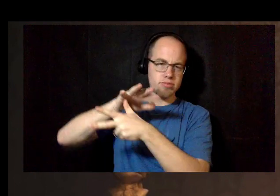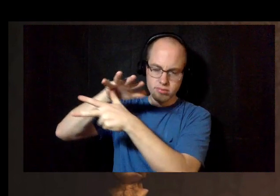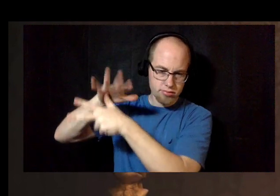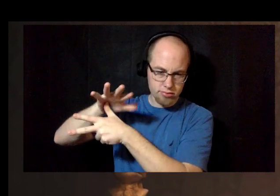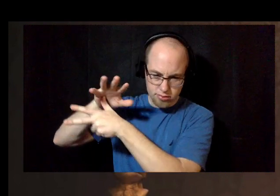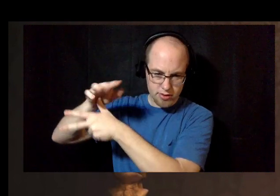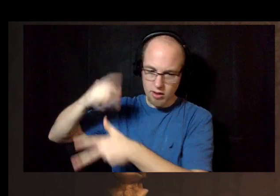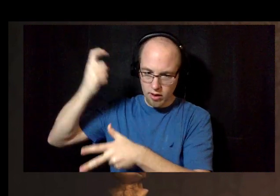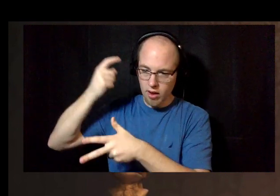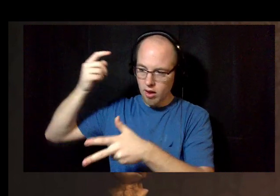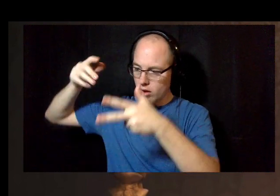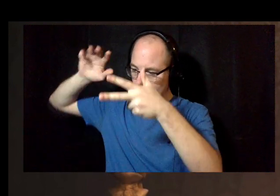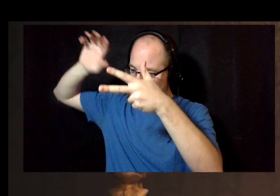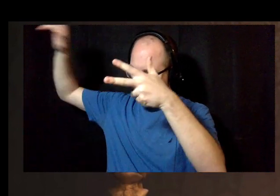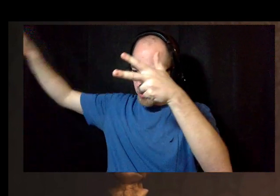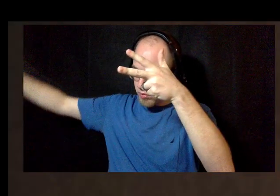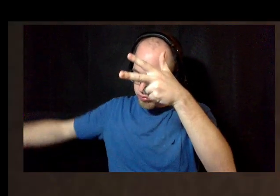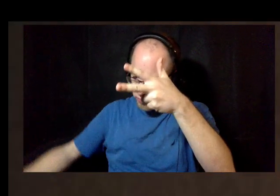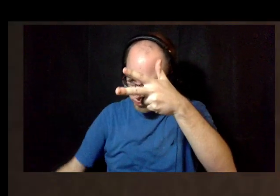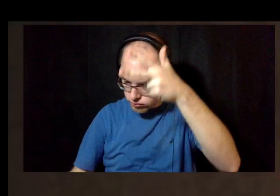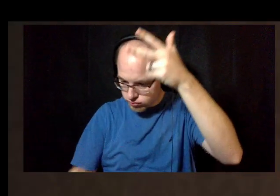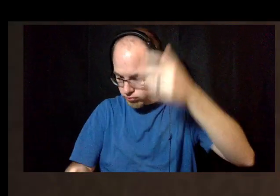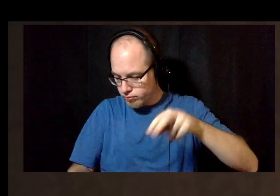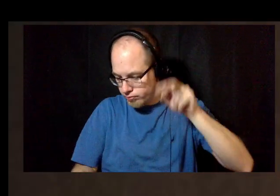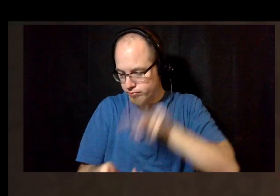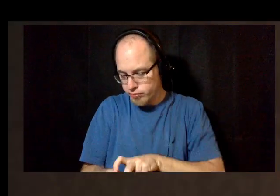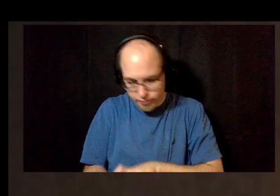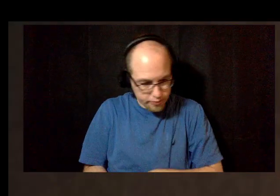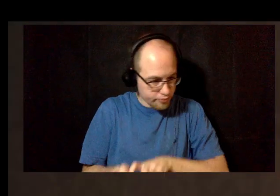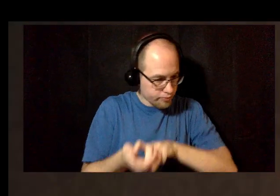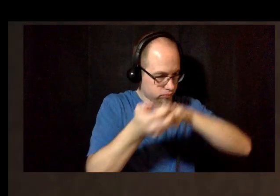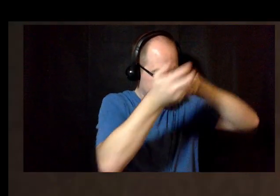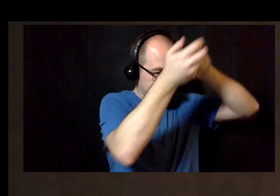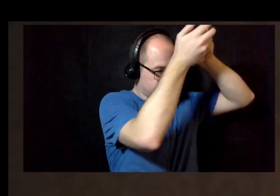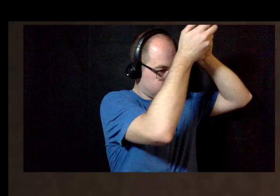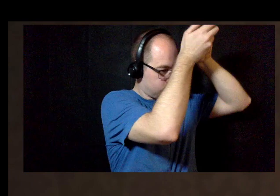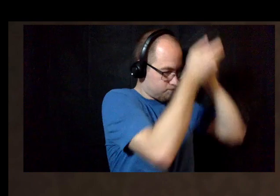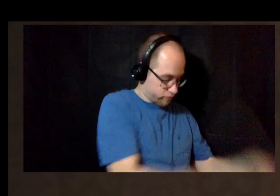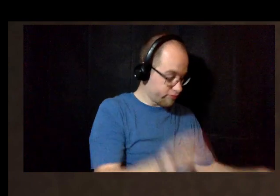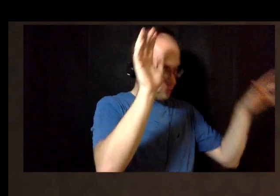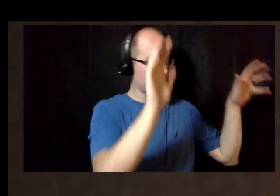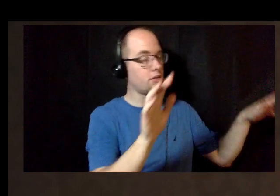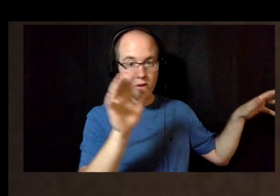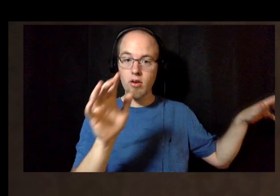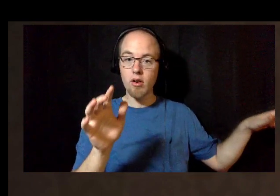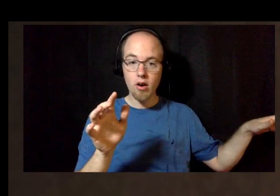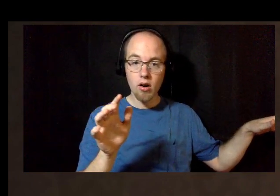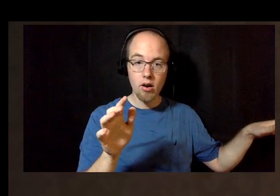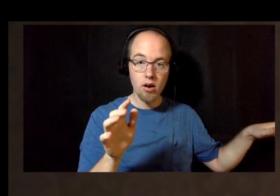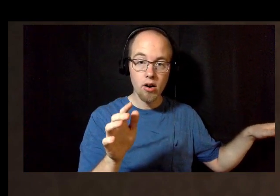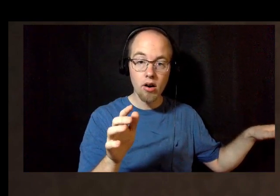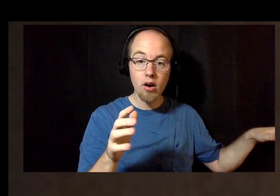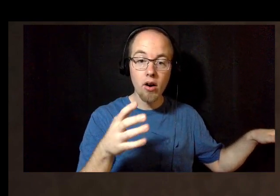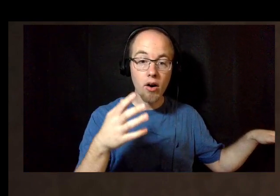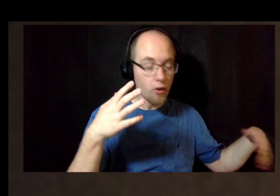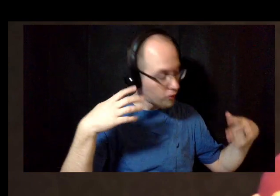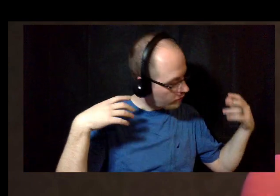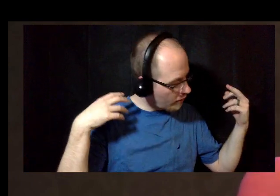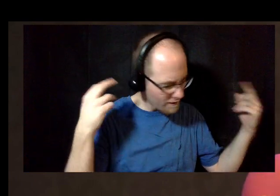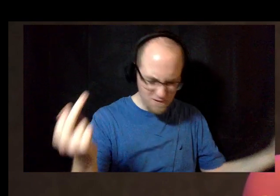fire accidentally picked up a diver and dumped him into the flames. What a fucked up way